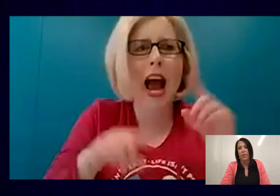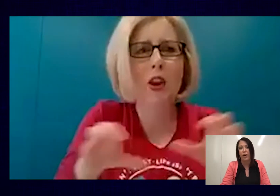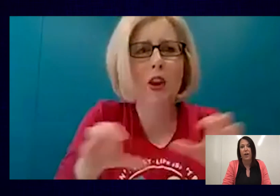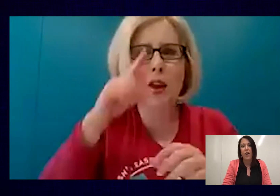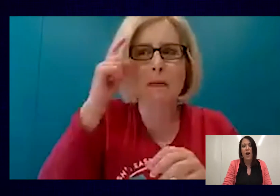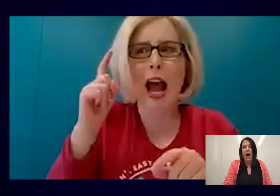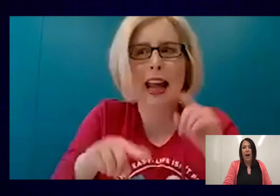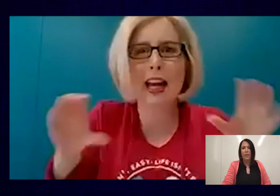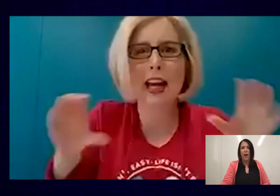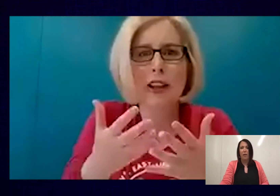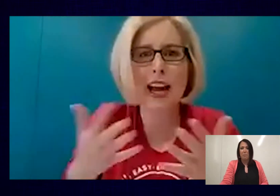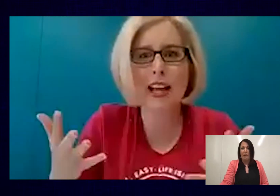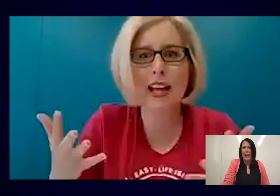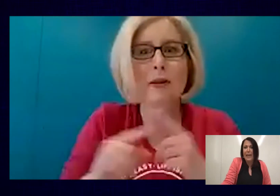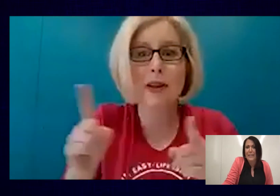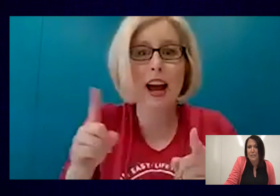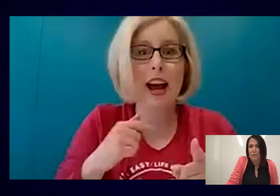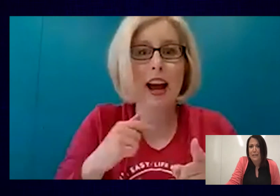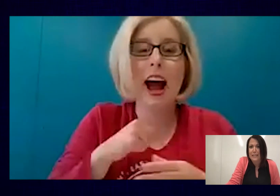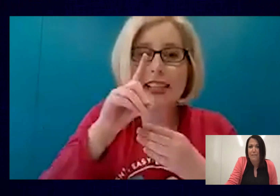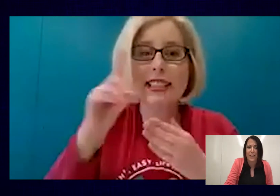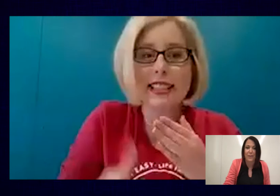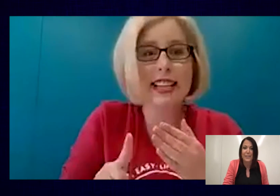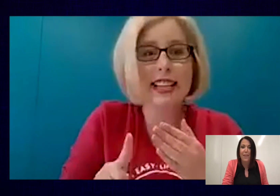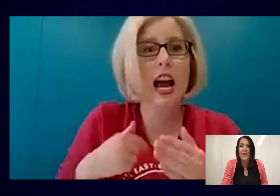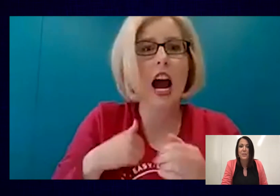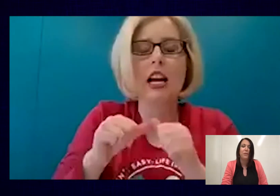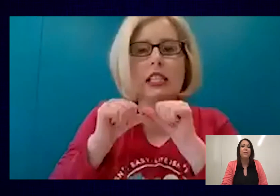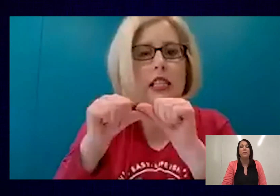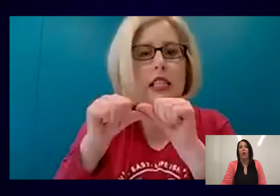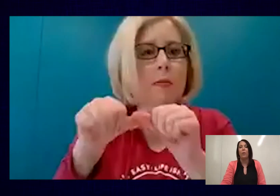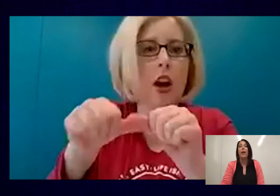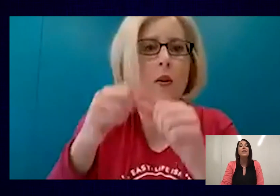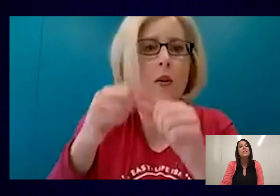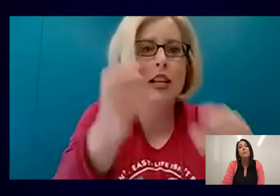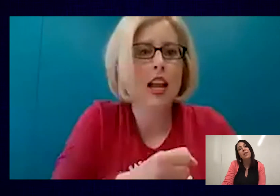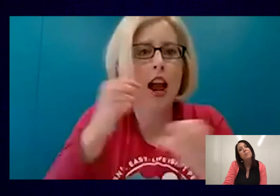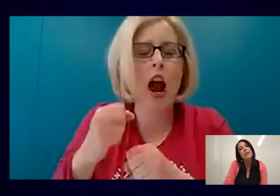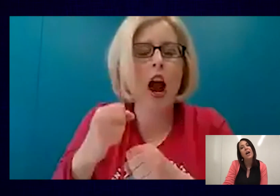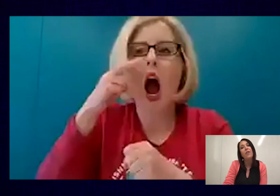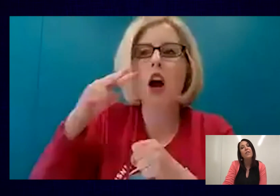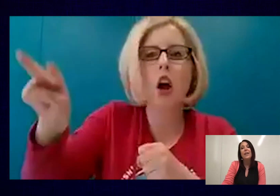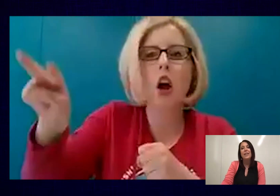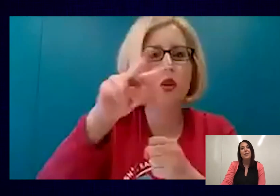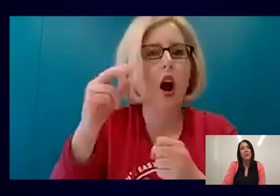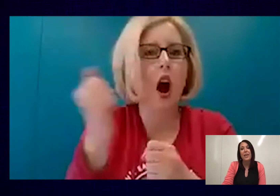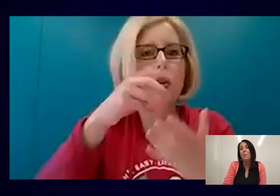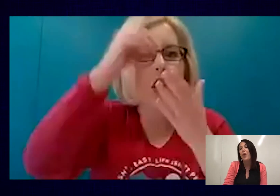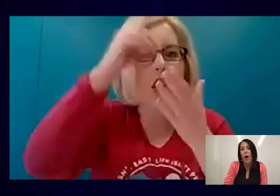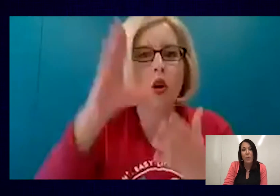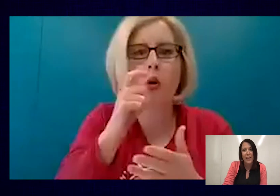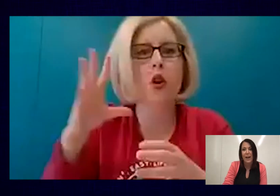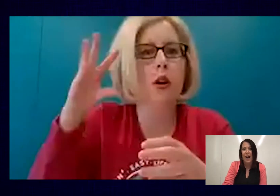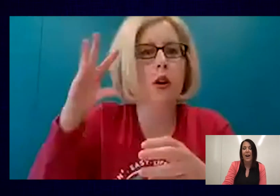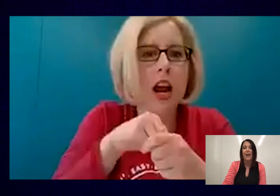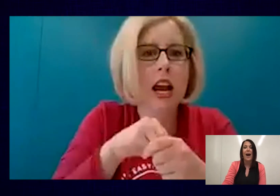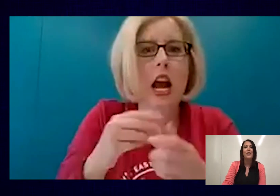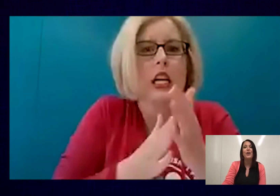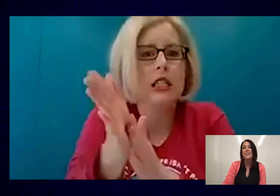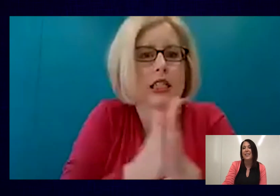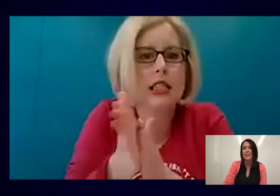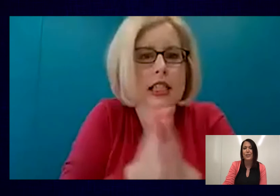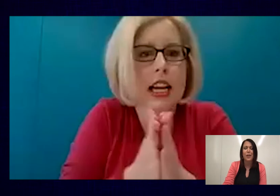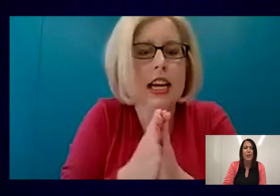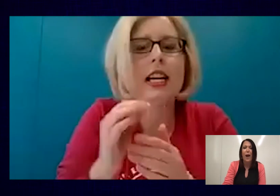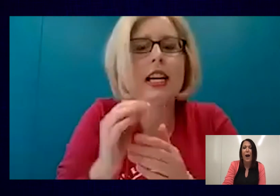each other. I thought, I can't do this. I've never done this before, but I just kept telling myself to keep going. I